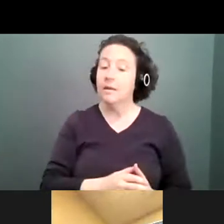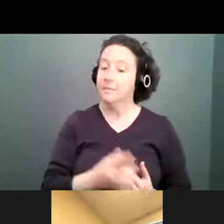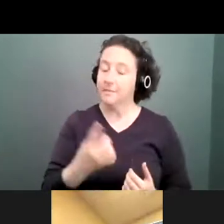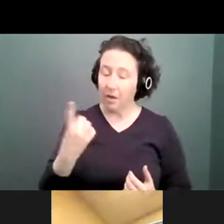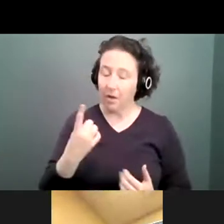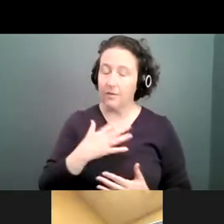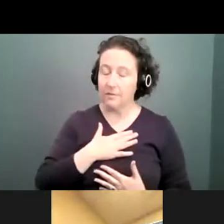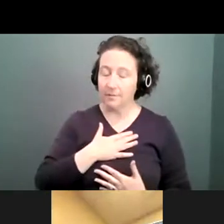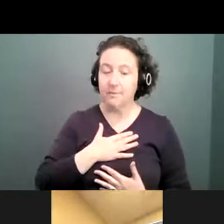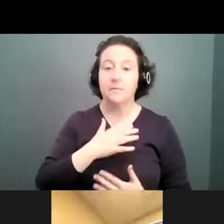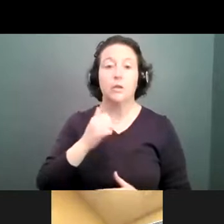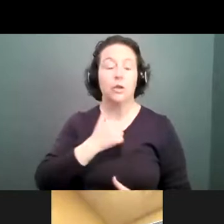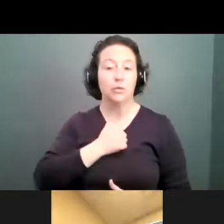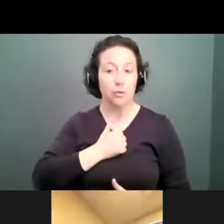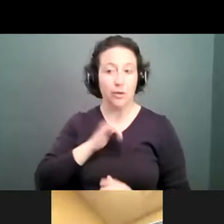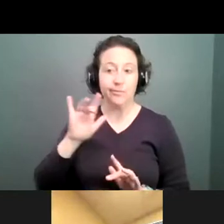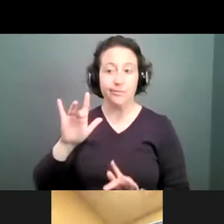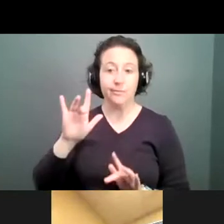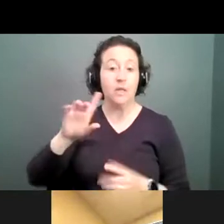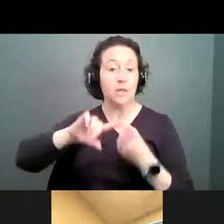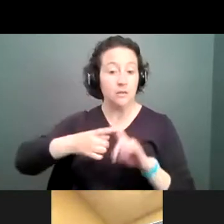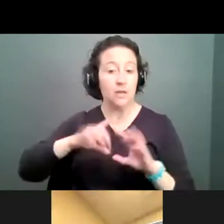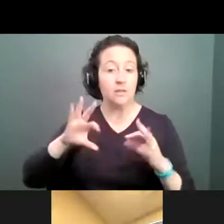our condolences to his friends and family.